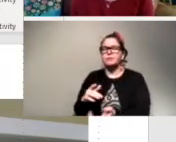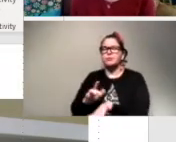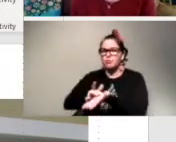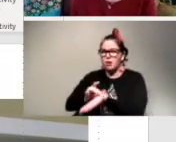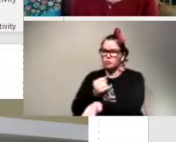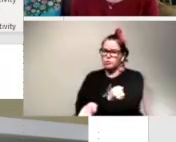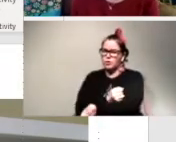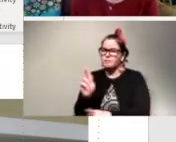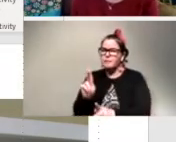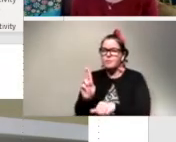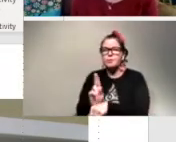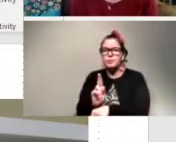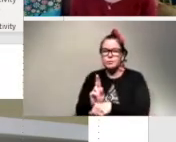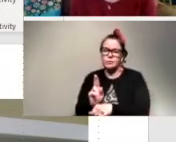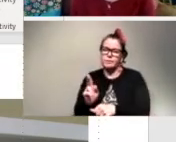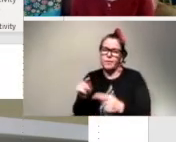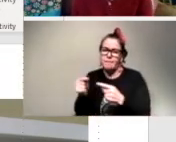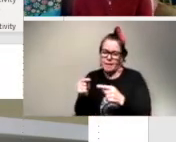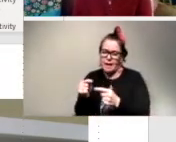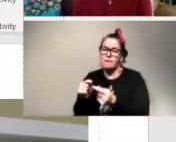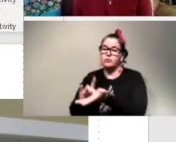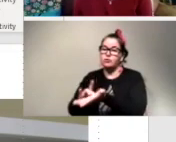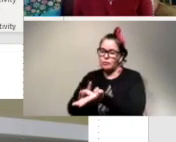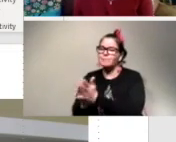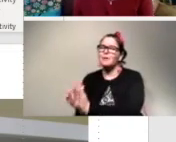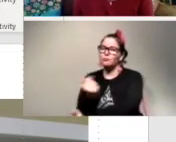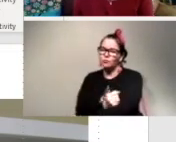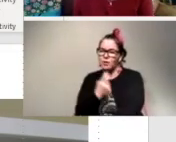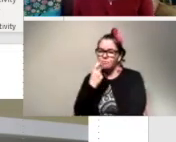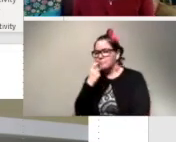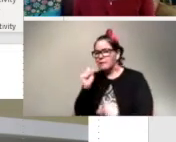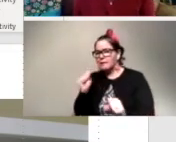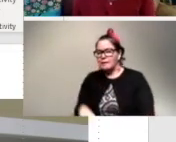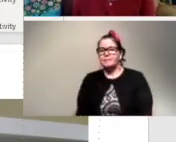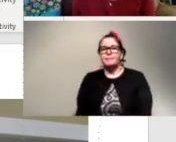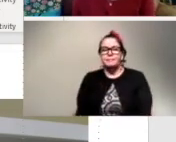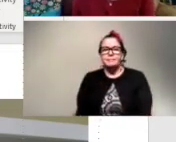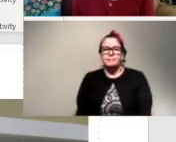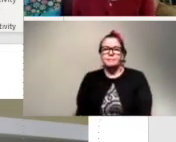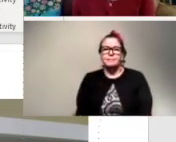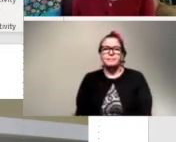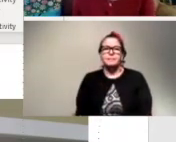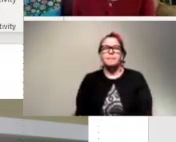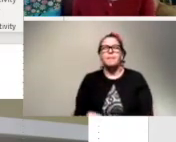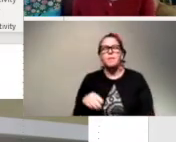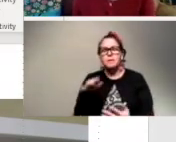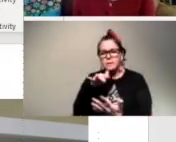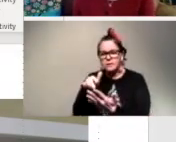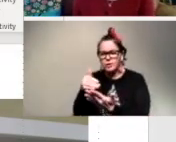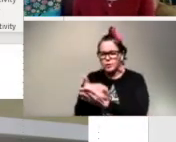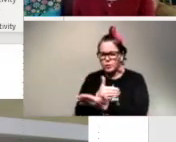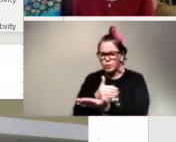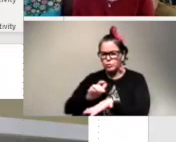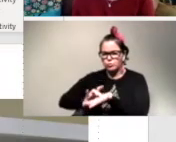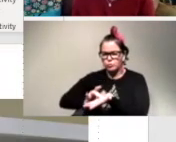can also become drugs that people abuse and become addicted to. So I try to study new drugs for the treatment